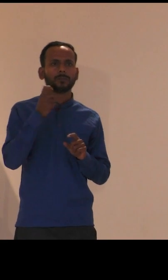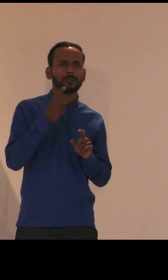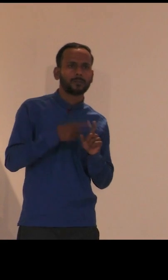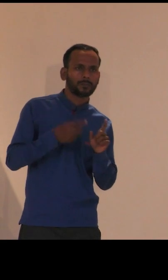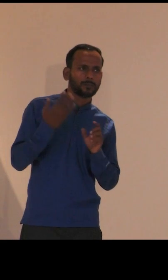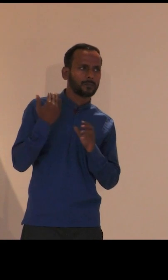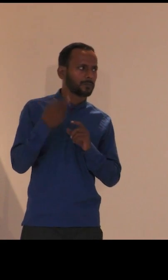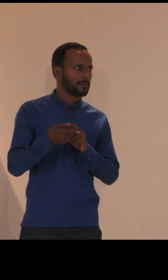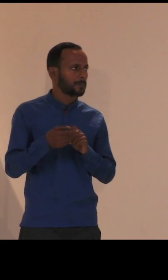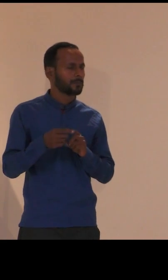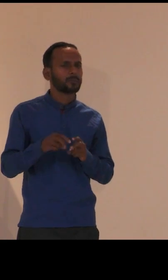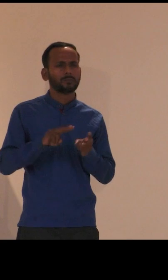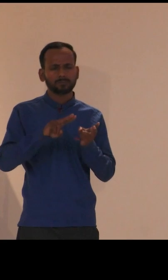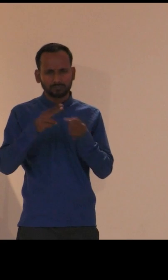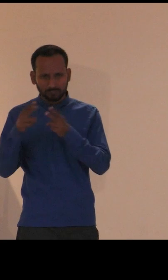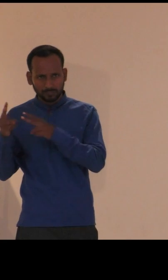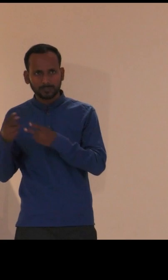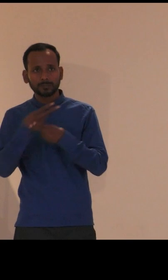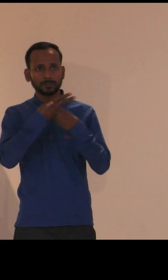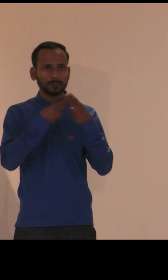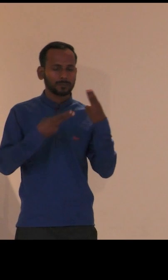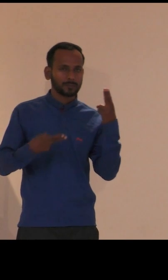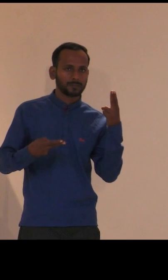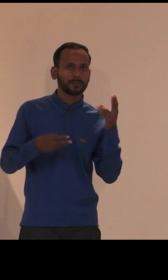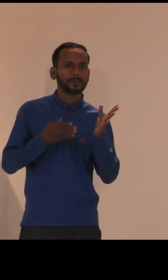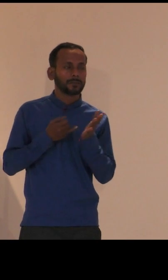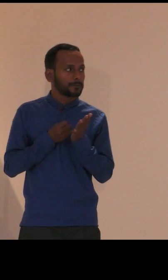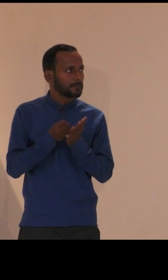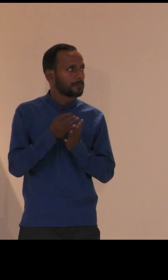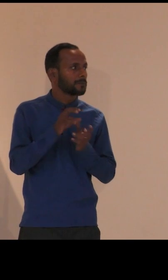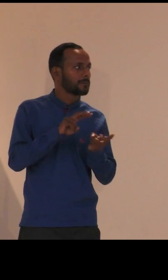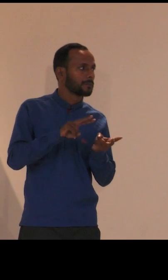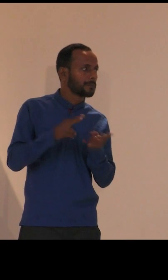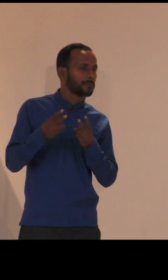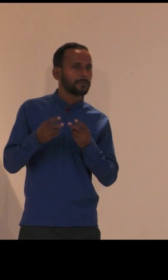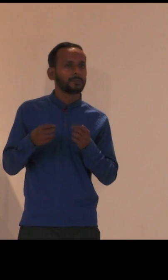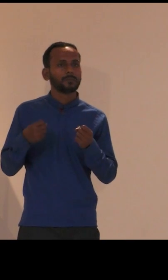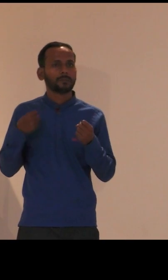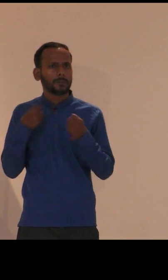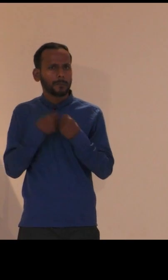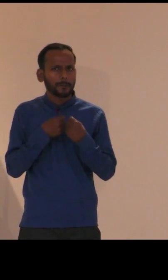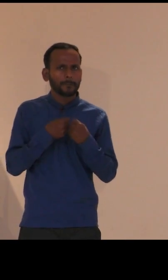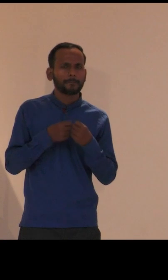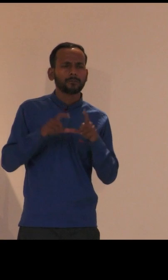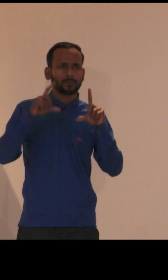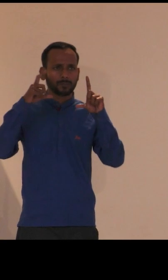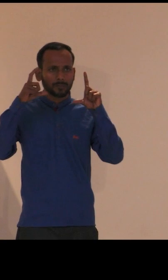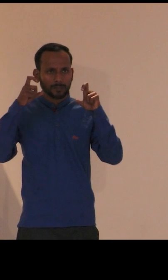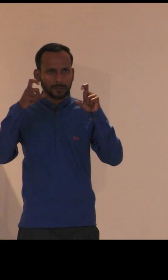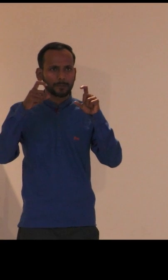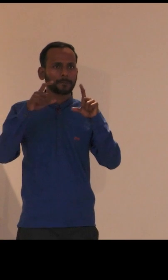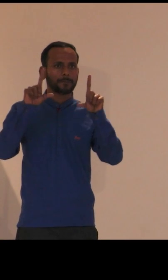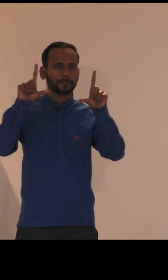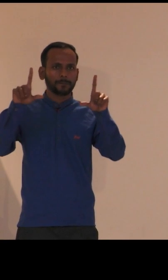and there are a lot of stories which I would encourage you to go and look at, which our challenge is to try to capture what's